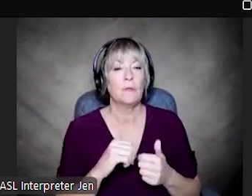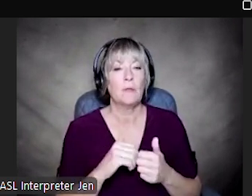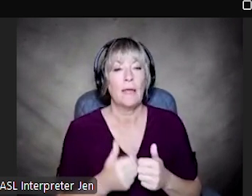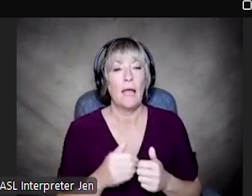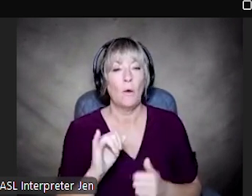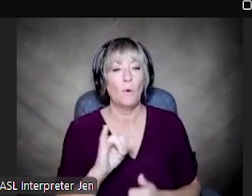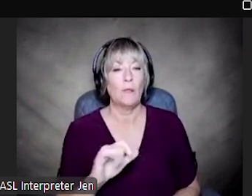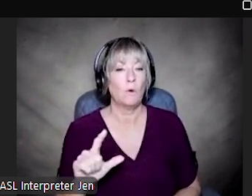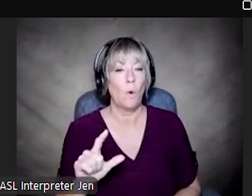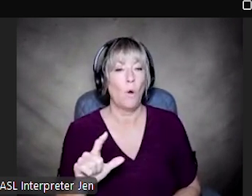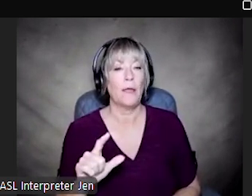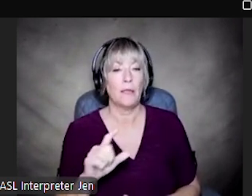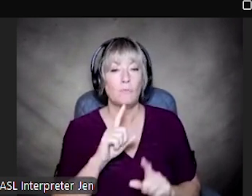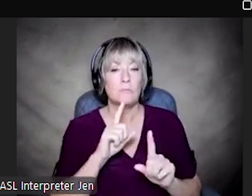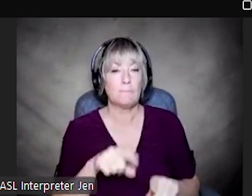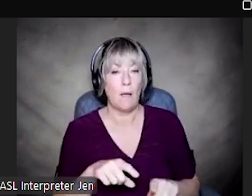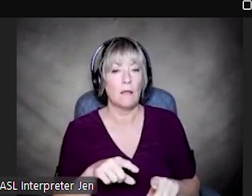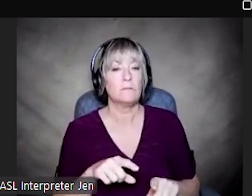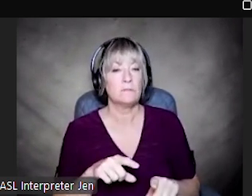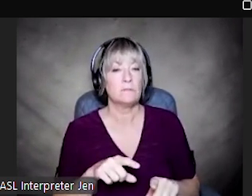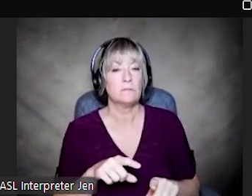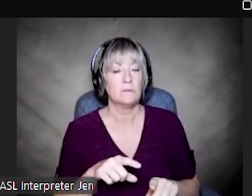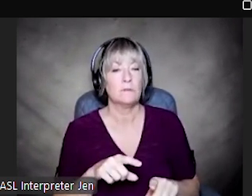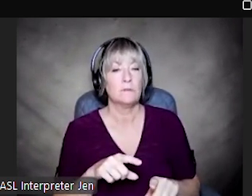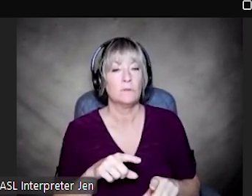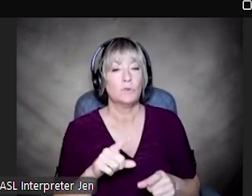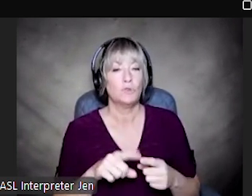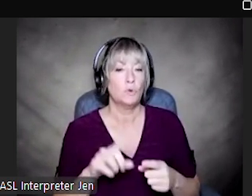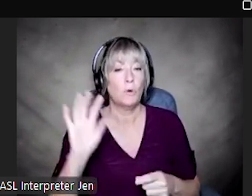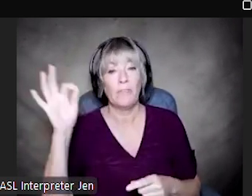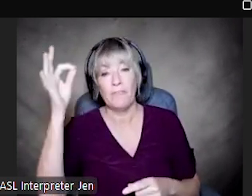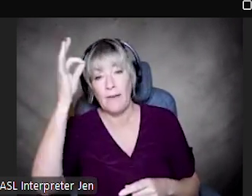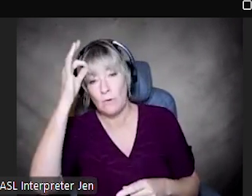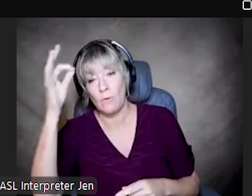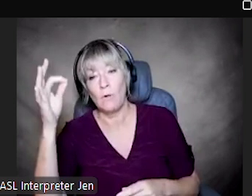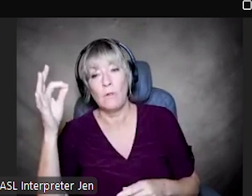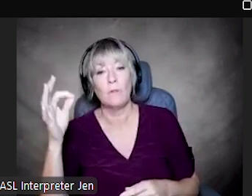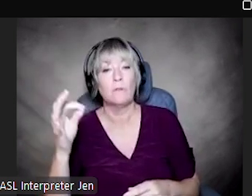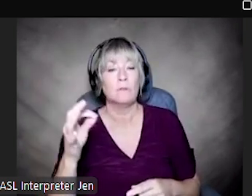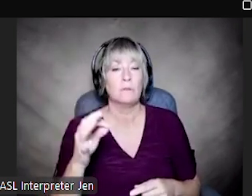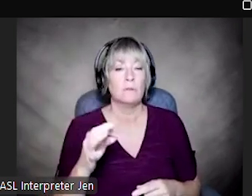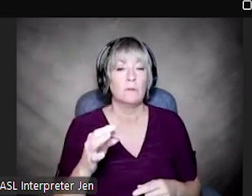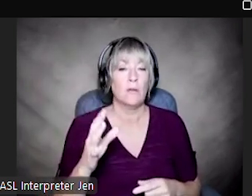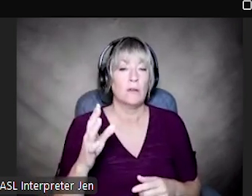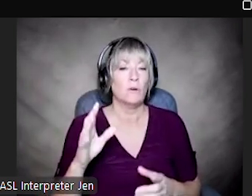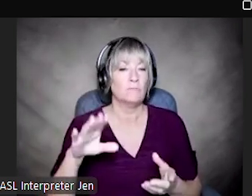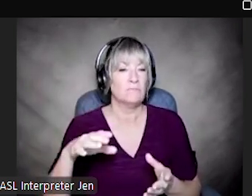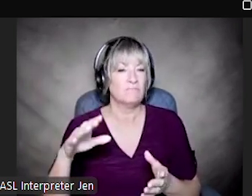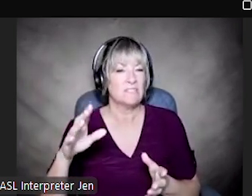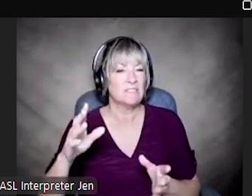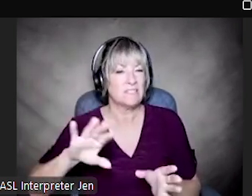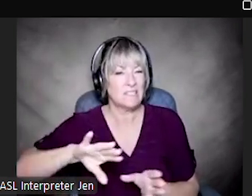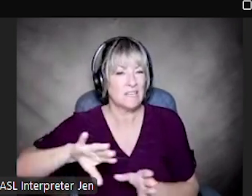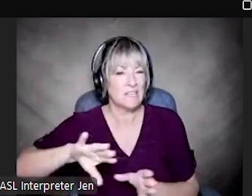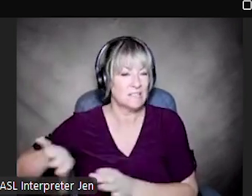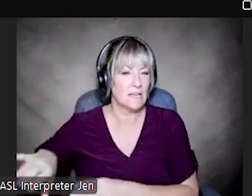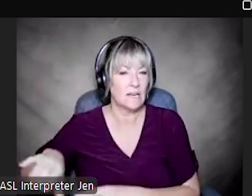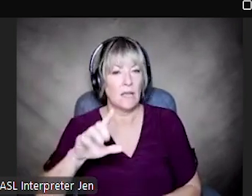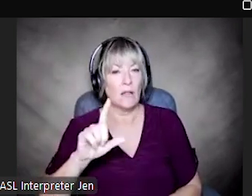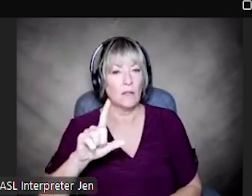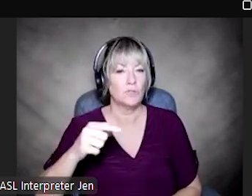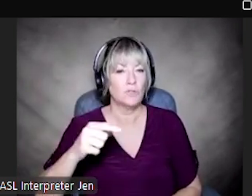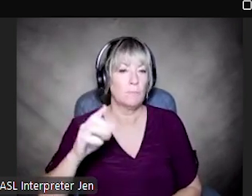how Illinois is responding to the federal government sunsetting the LGBTQIA